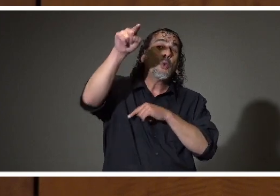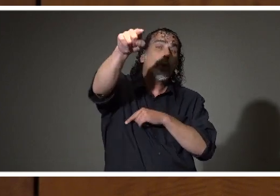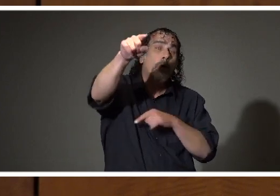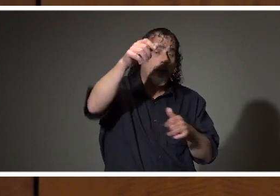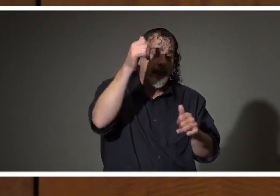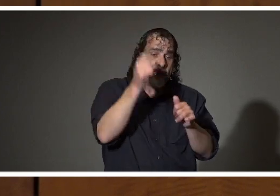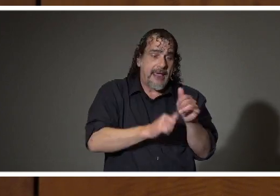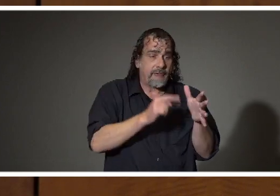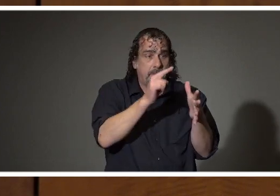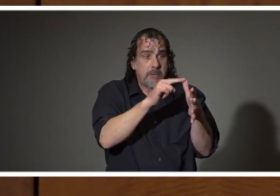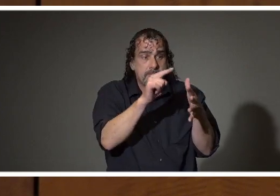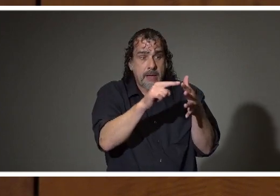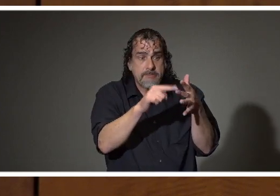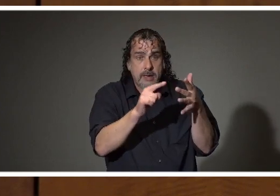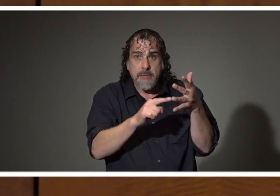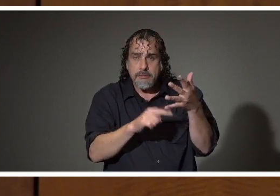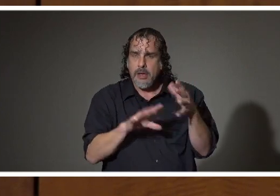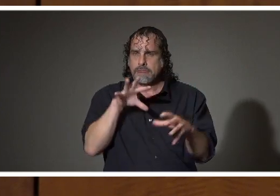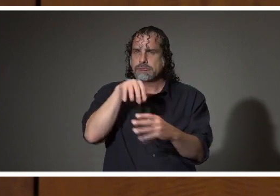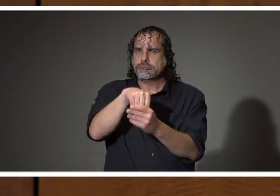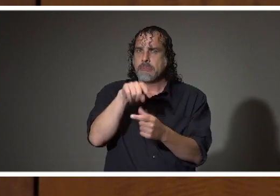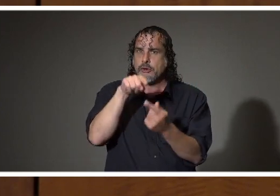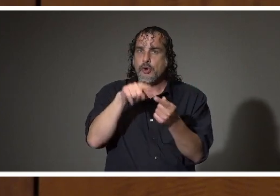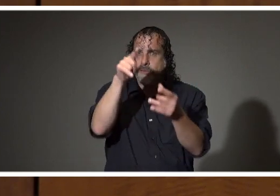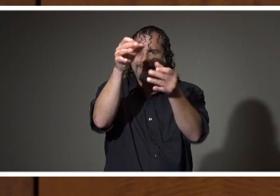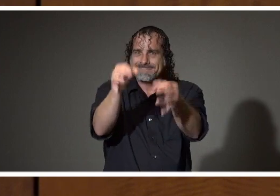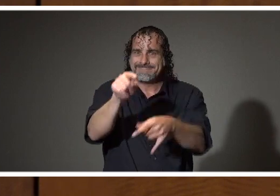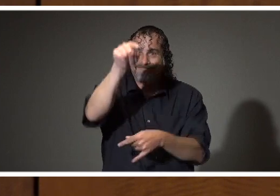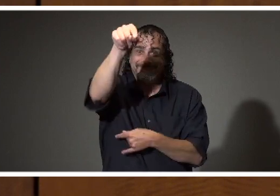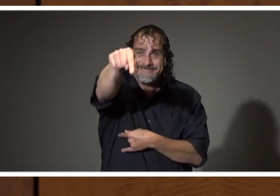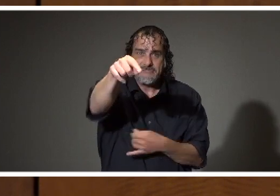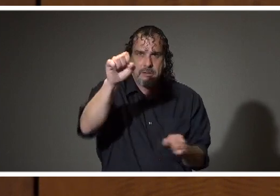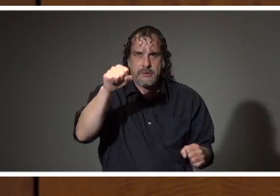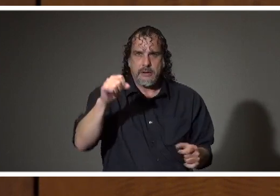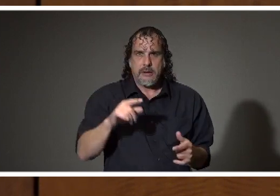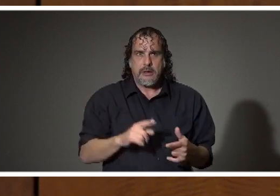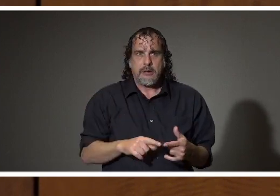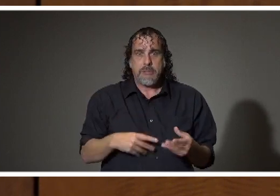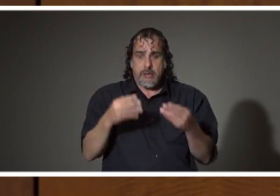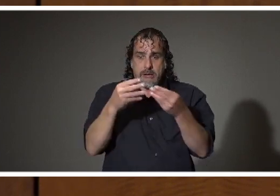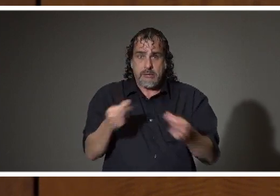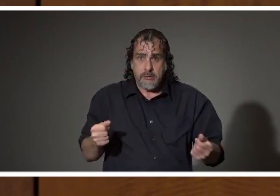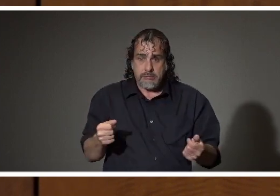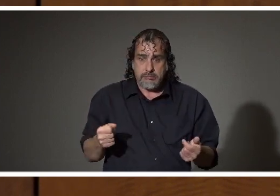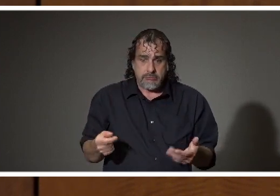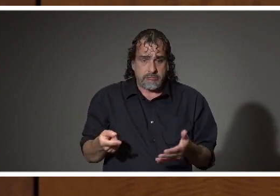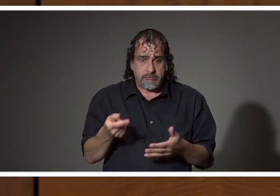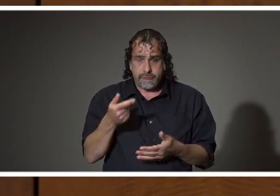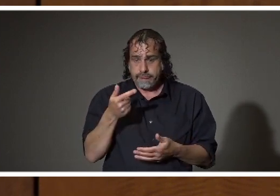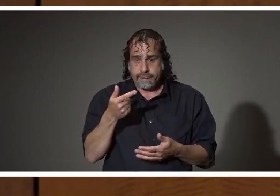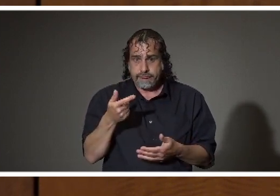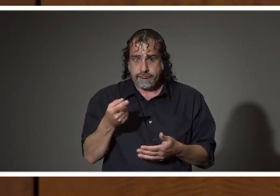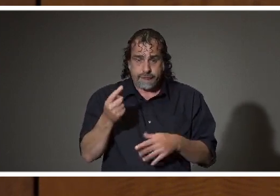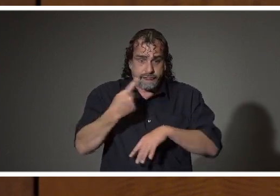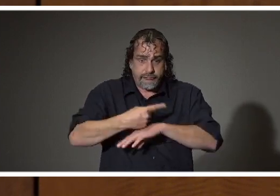important to this, it's not something that's going to get solved in the next 24